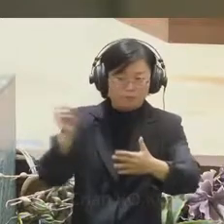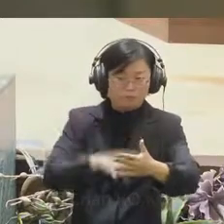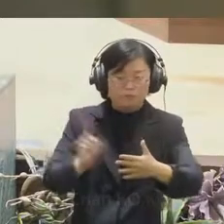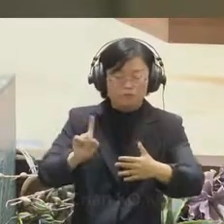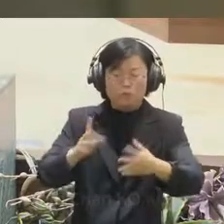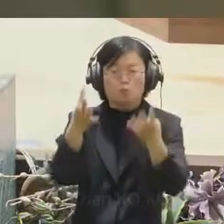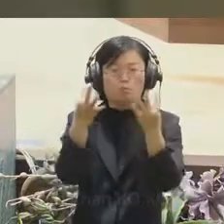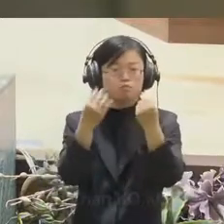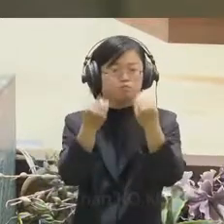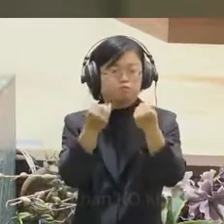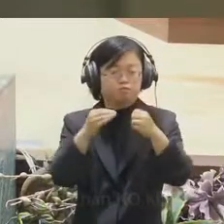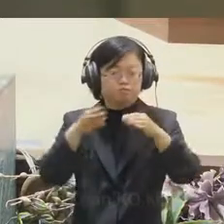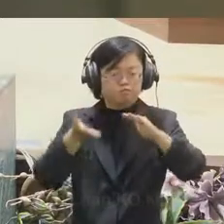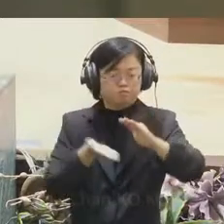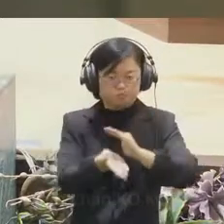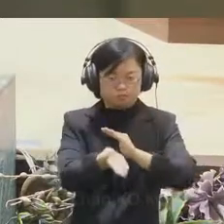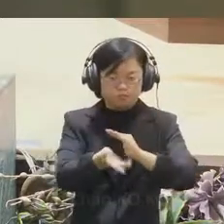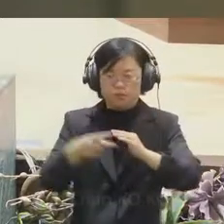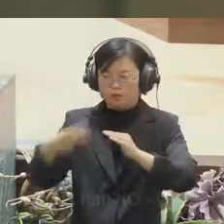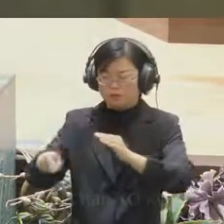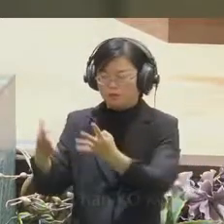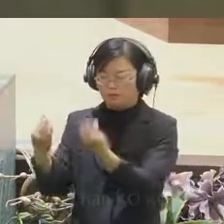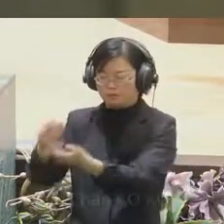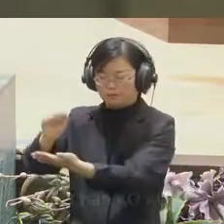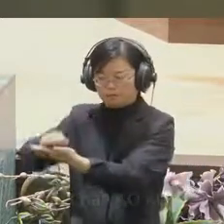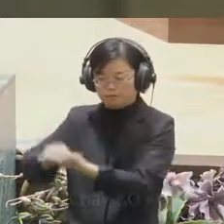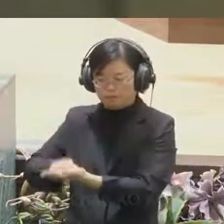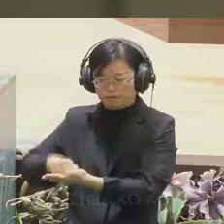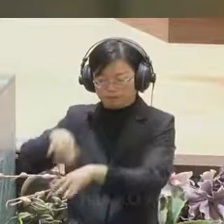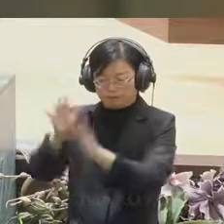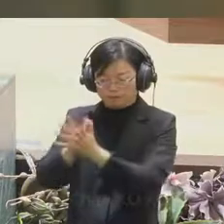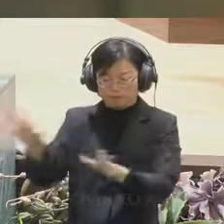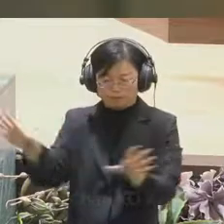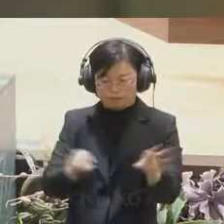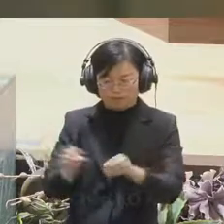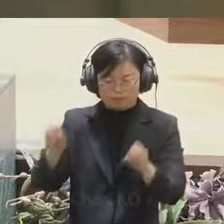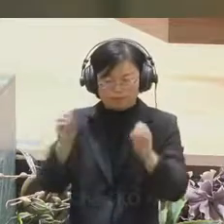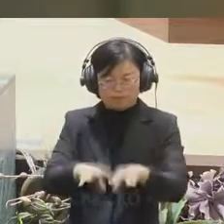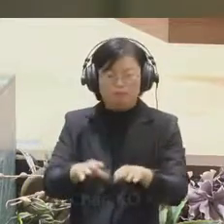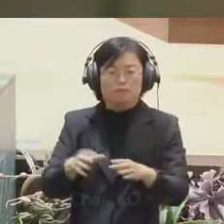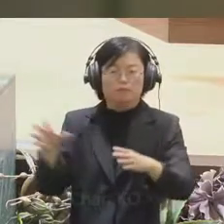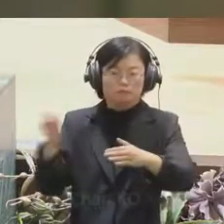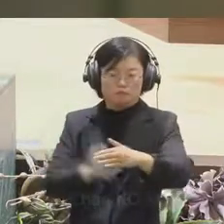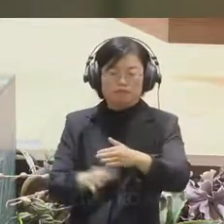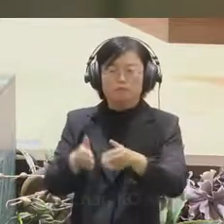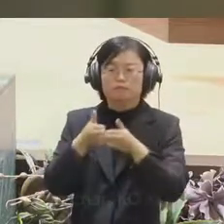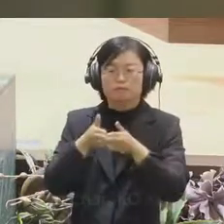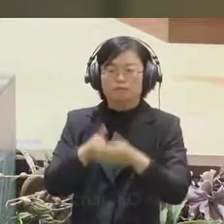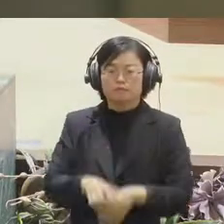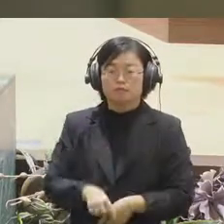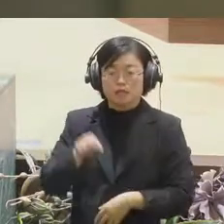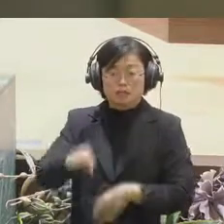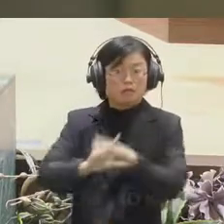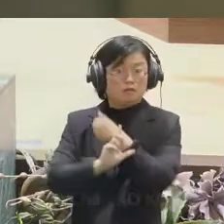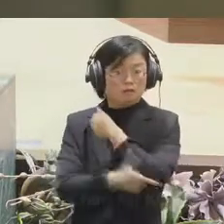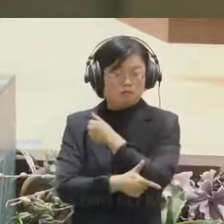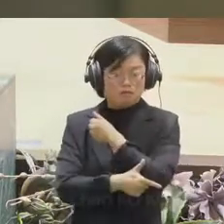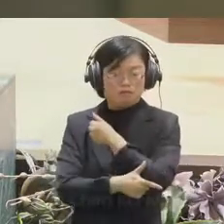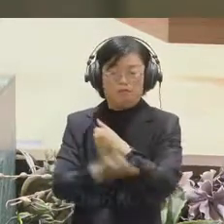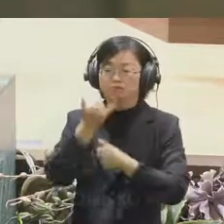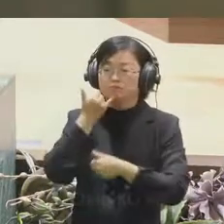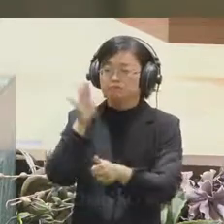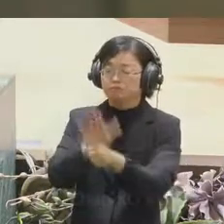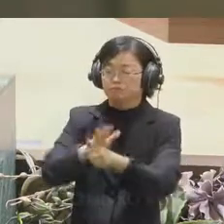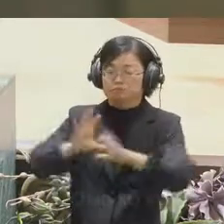One of the state health authorities, they can improve their workflow and their data management process